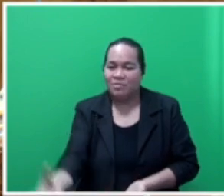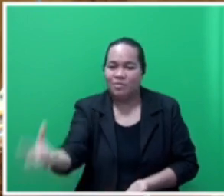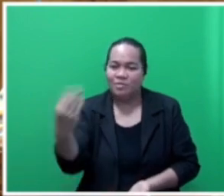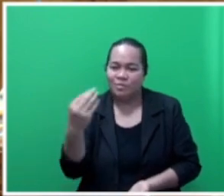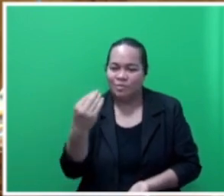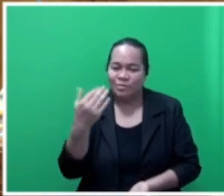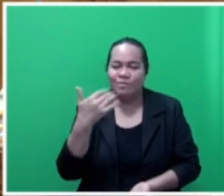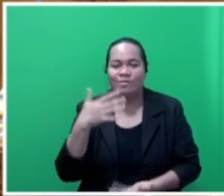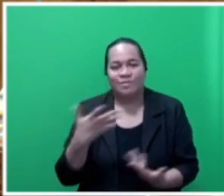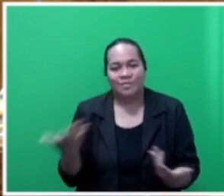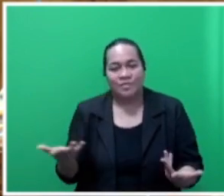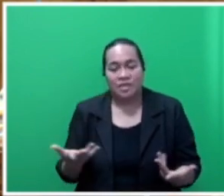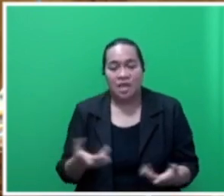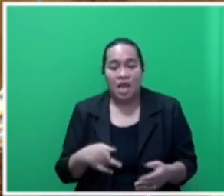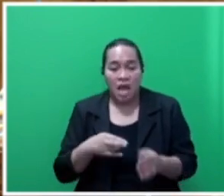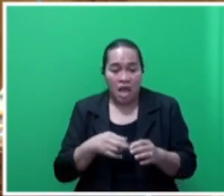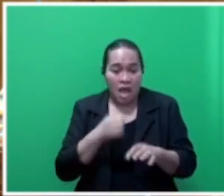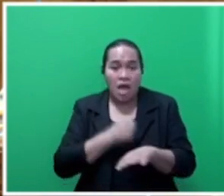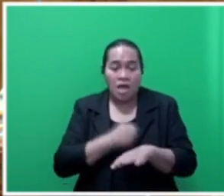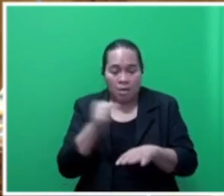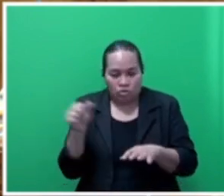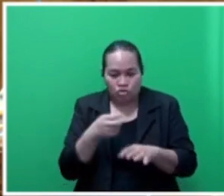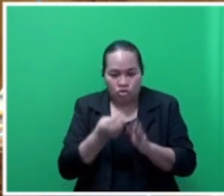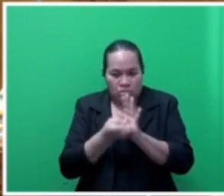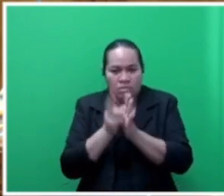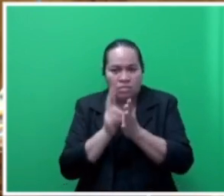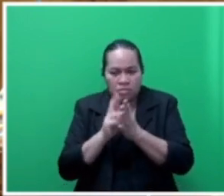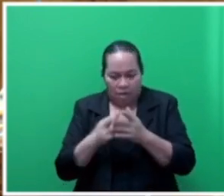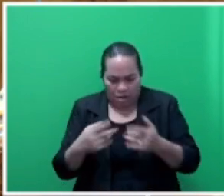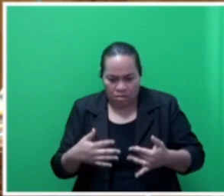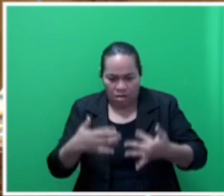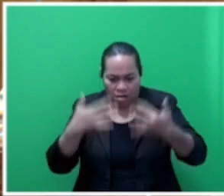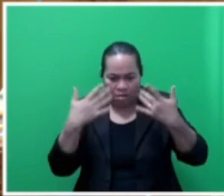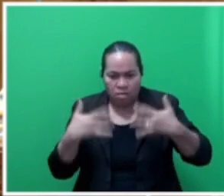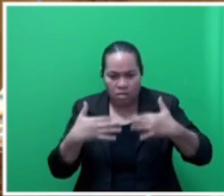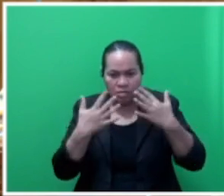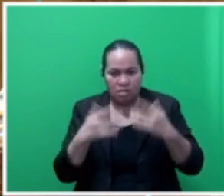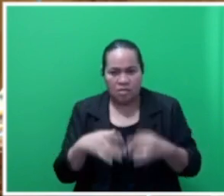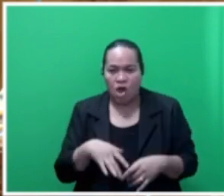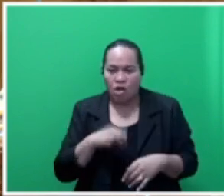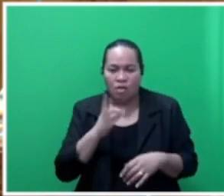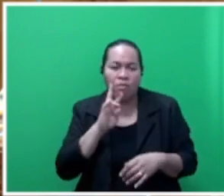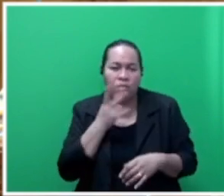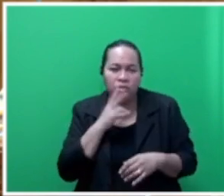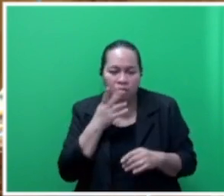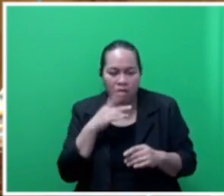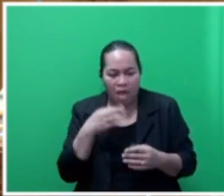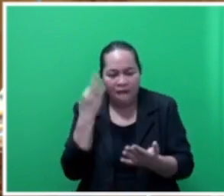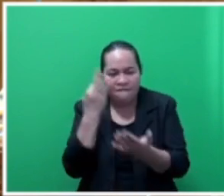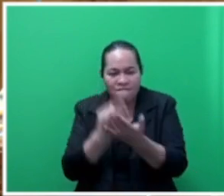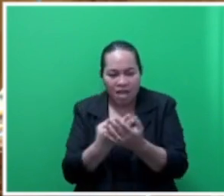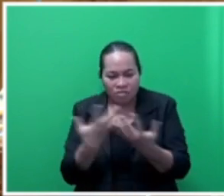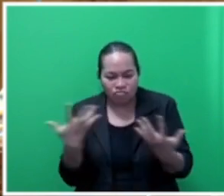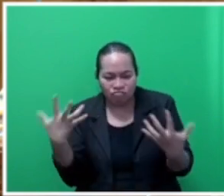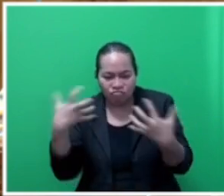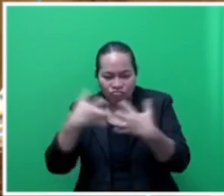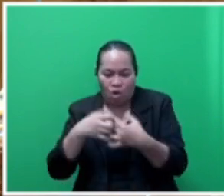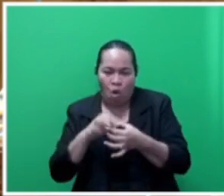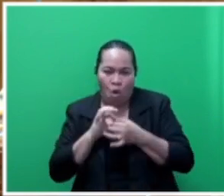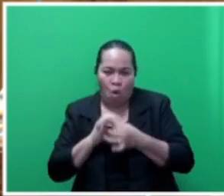The government should review figures readily available rather than manipulating the facts to suit their own narrow agenda,